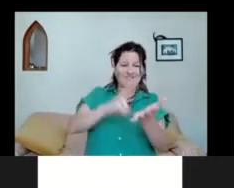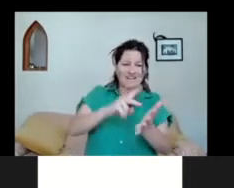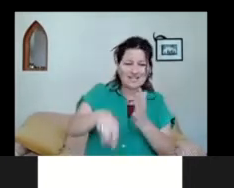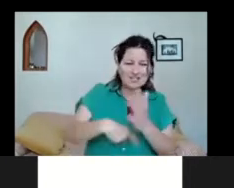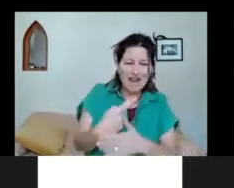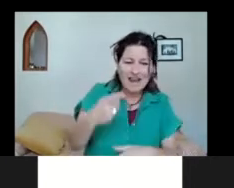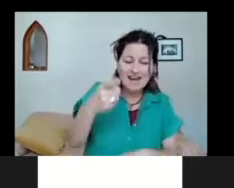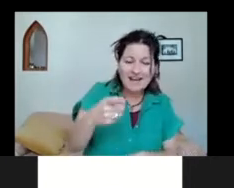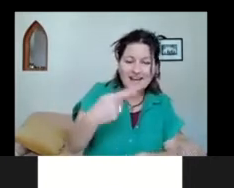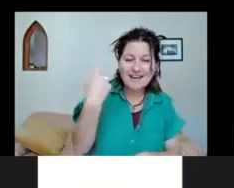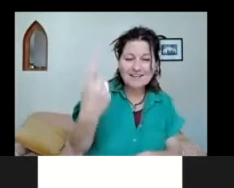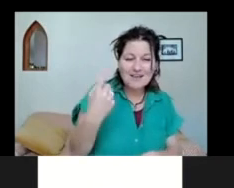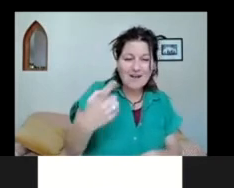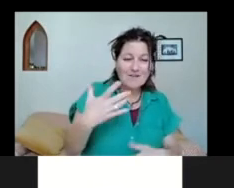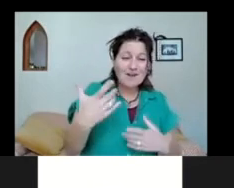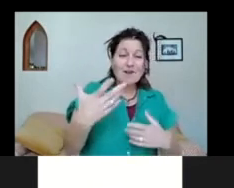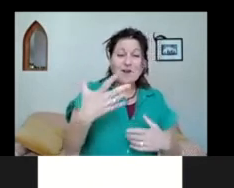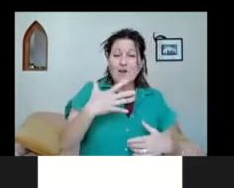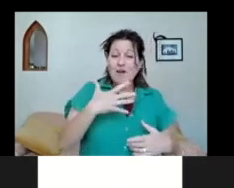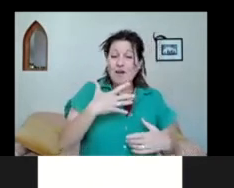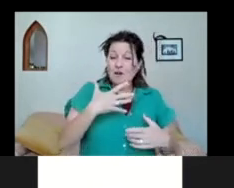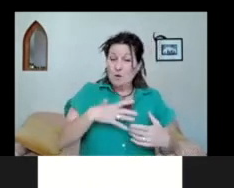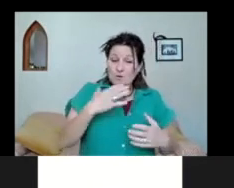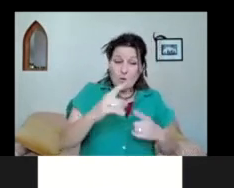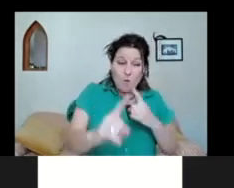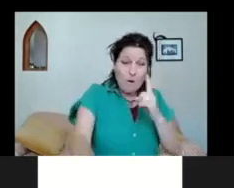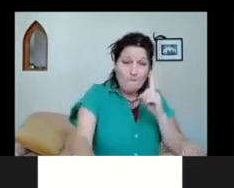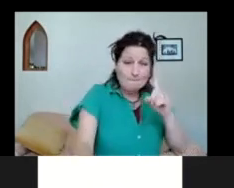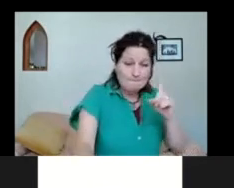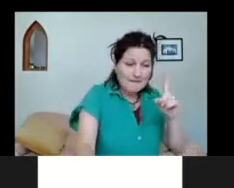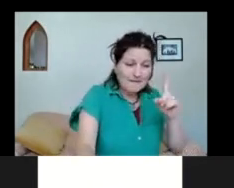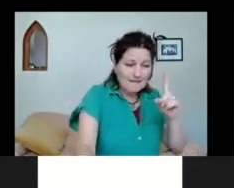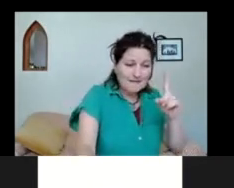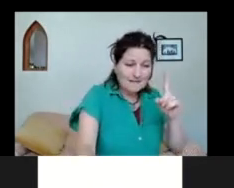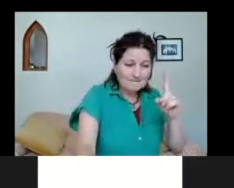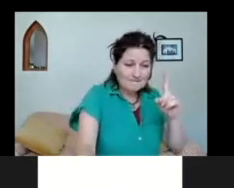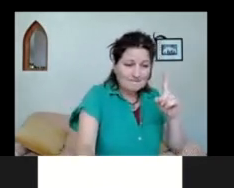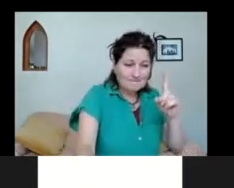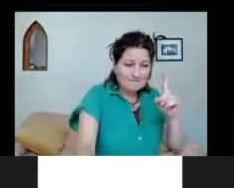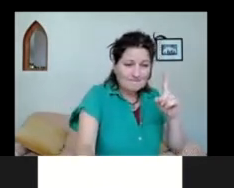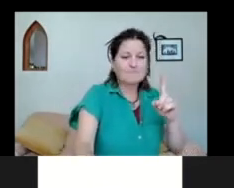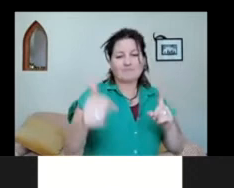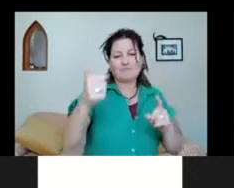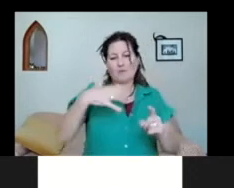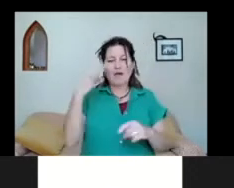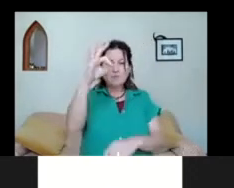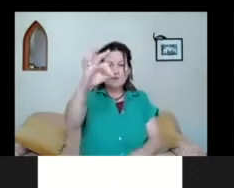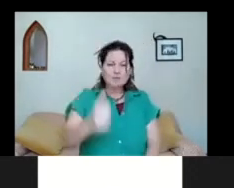If you feel free, feel free to ask us.